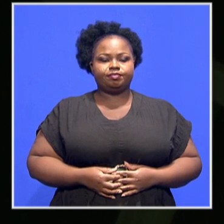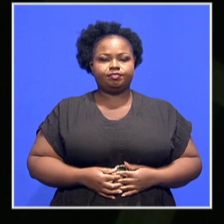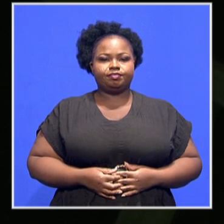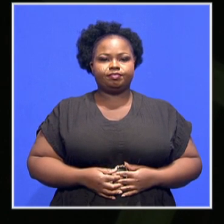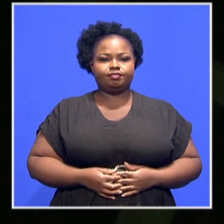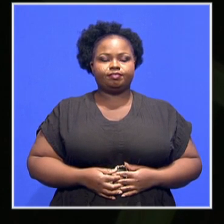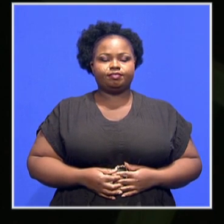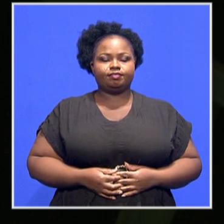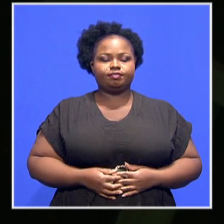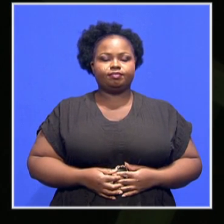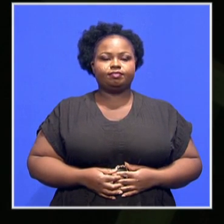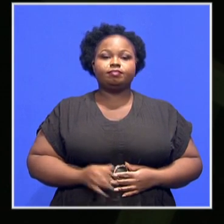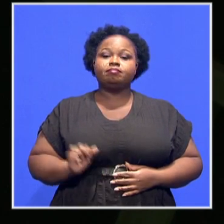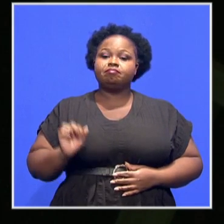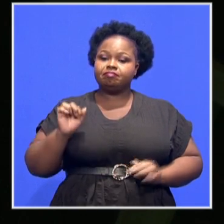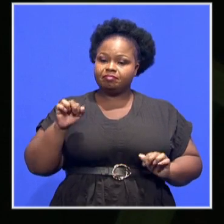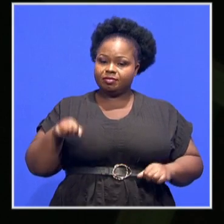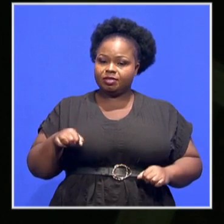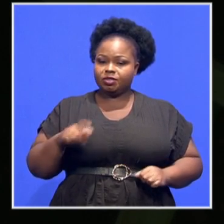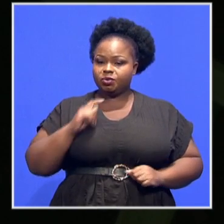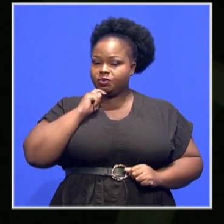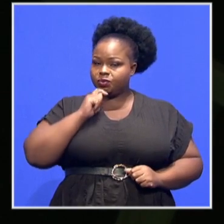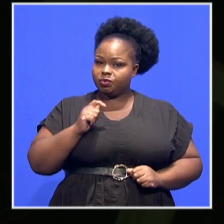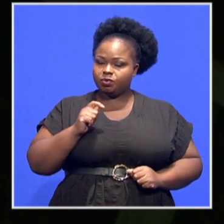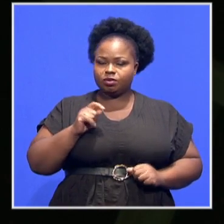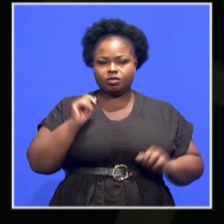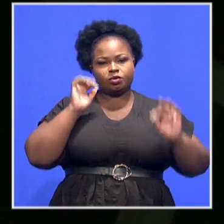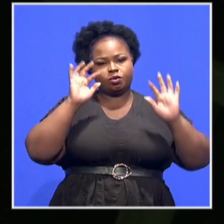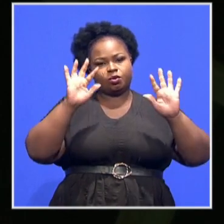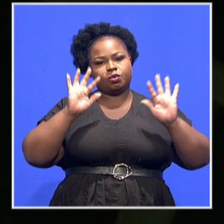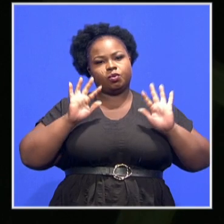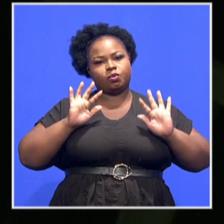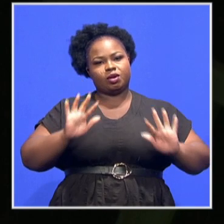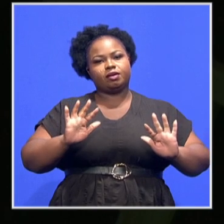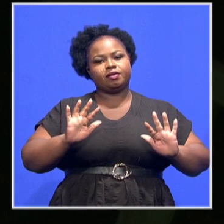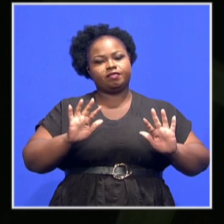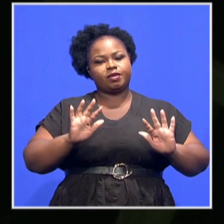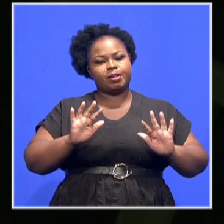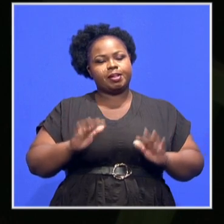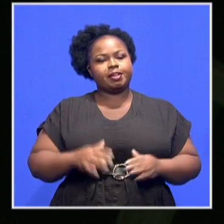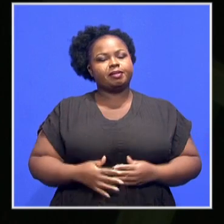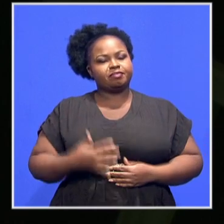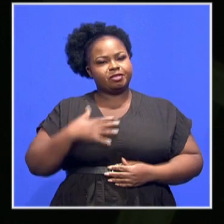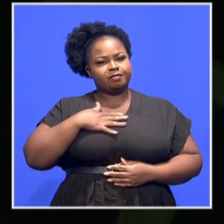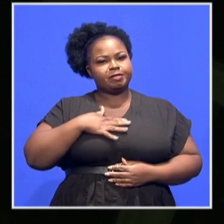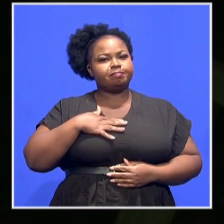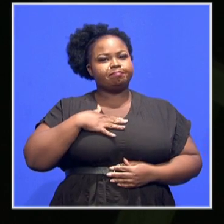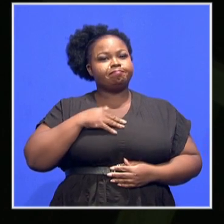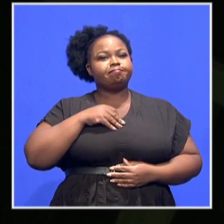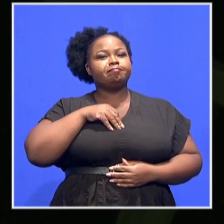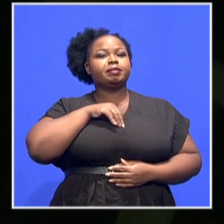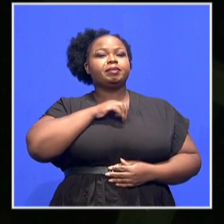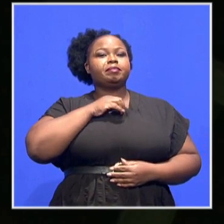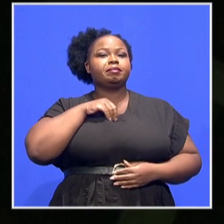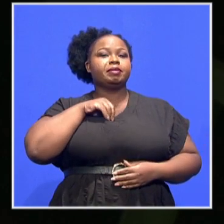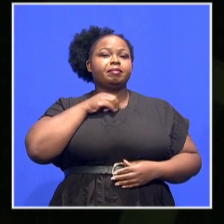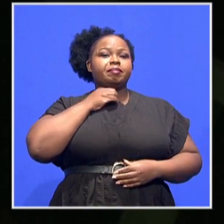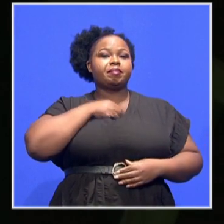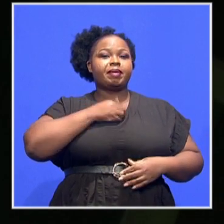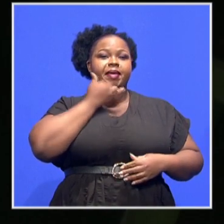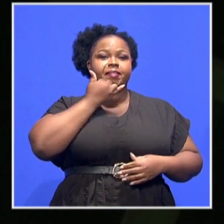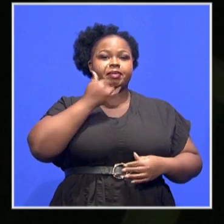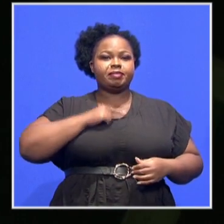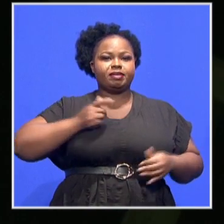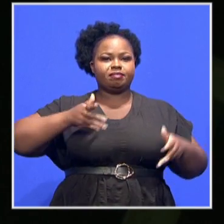it is indeed a wonderful pleasure for me to be back here at this forum. But today it's